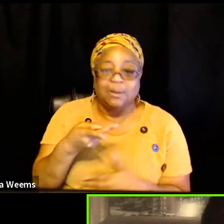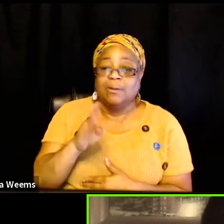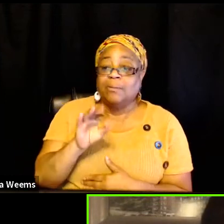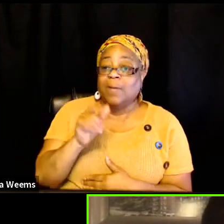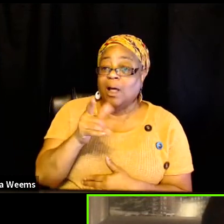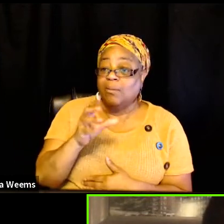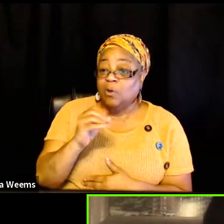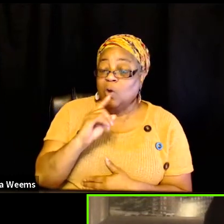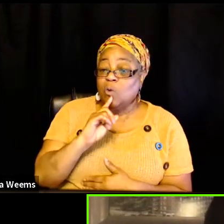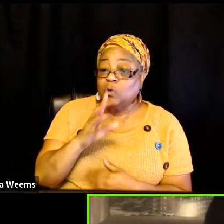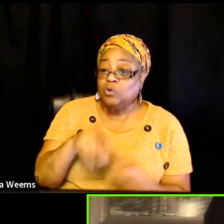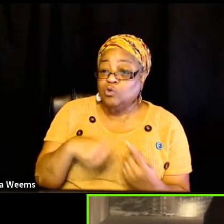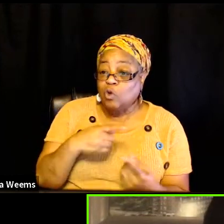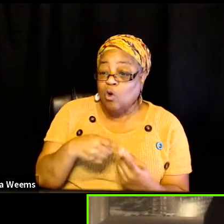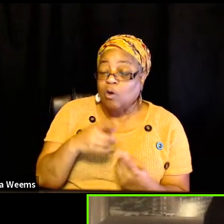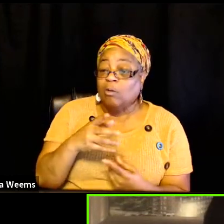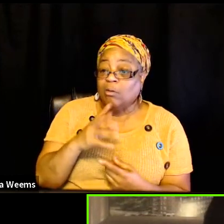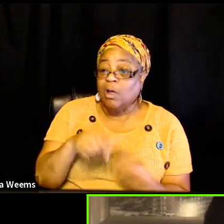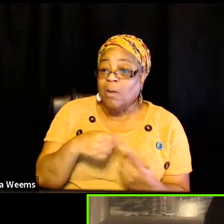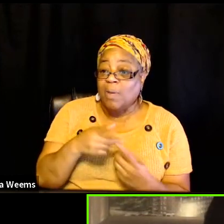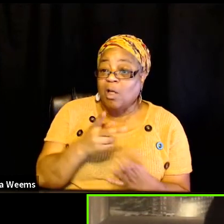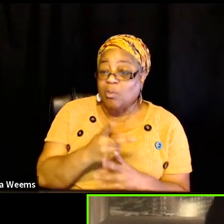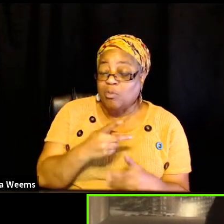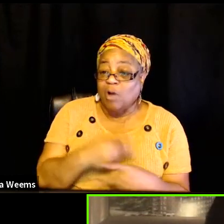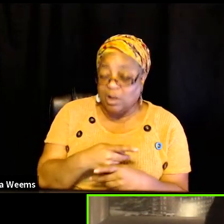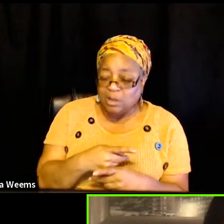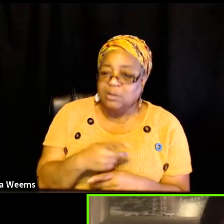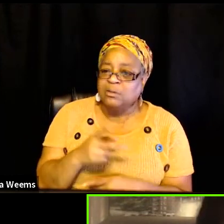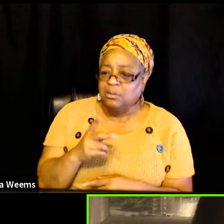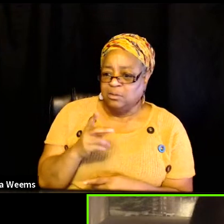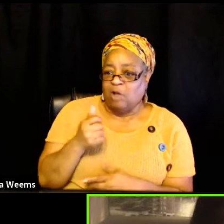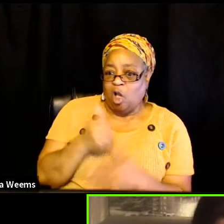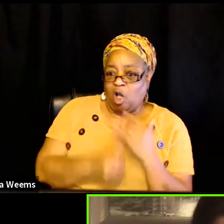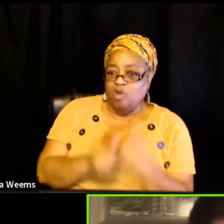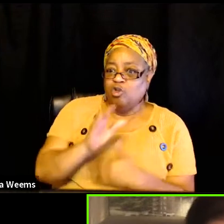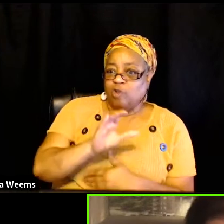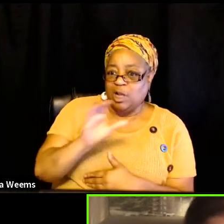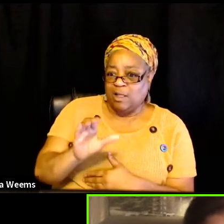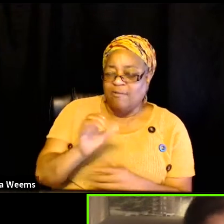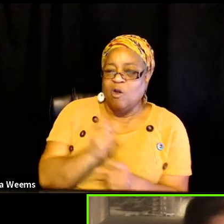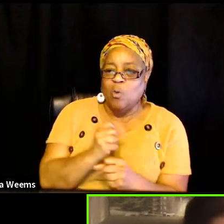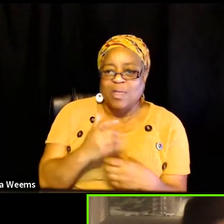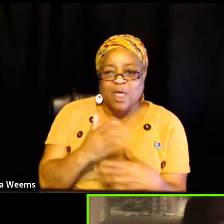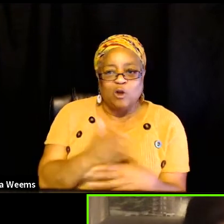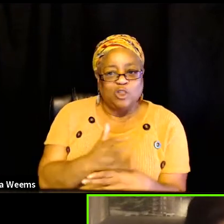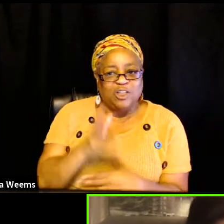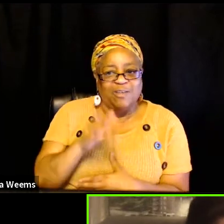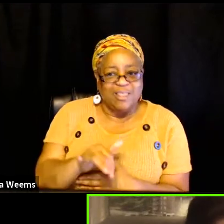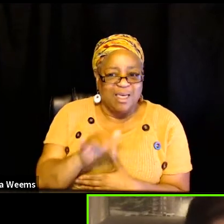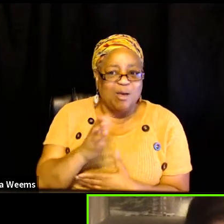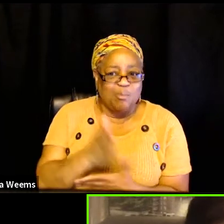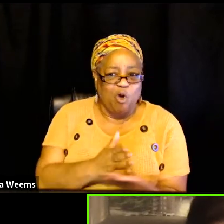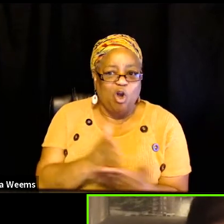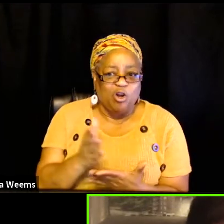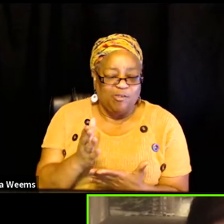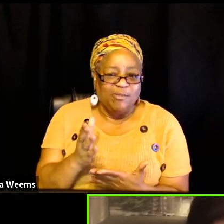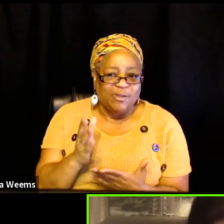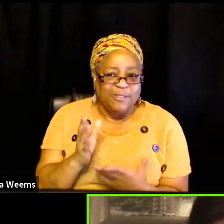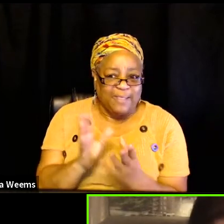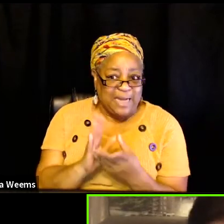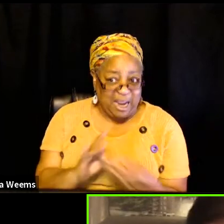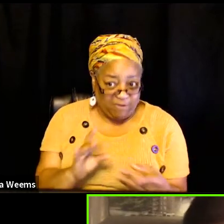about the project you did that was funded by Creative Capital, even without sharing that personal part of the narrative that was motivating for